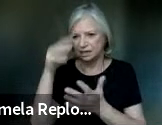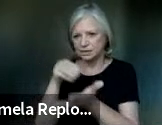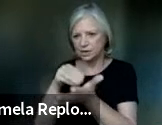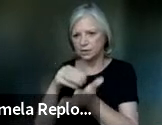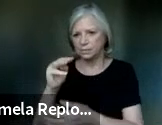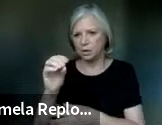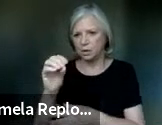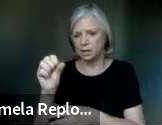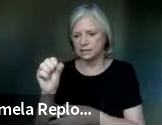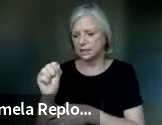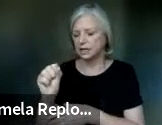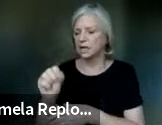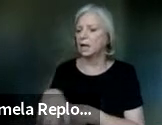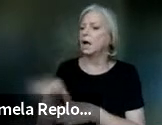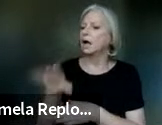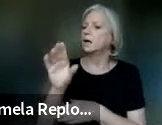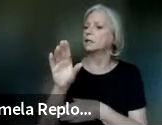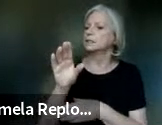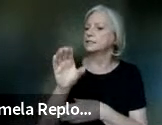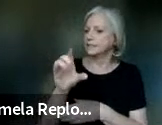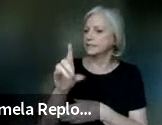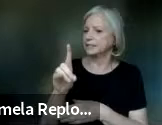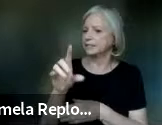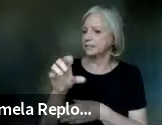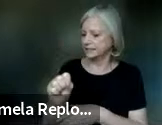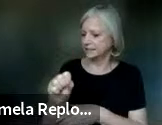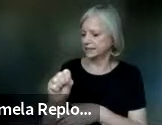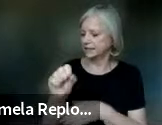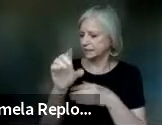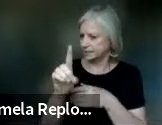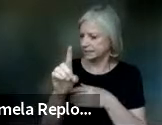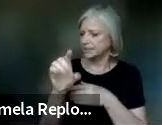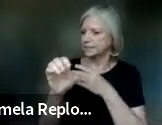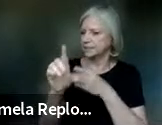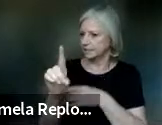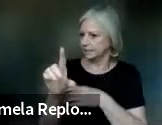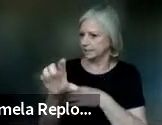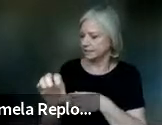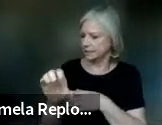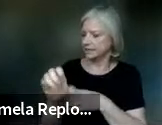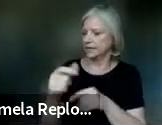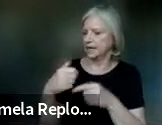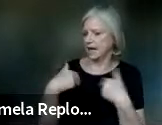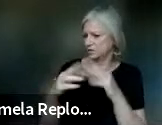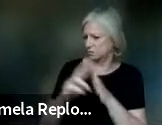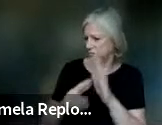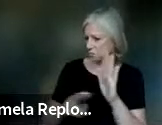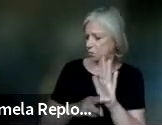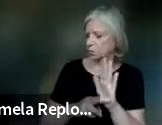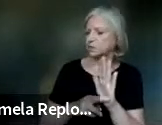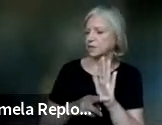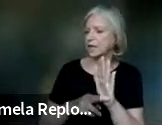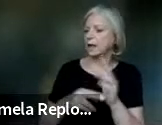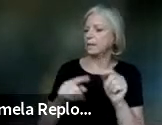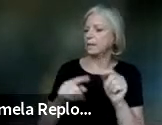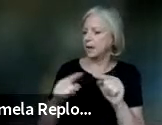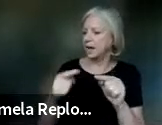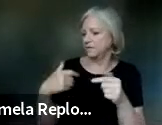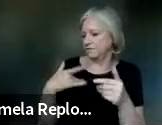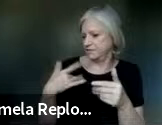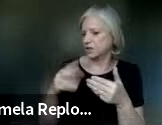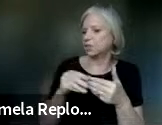and the CDC also has guidelines. It's generally, I think, fairly flexible because they're, a broad range